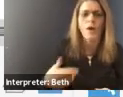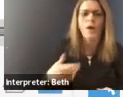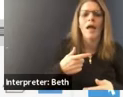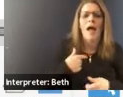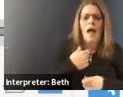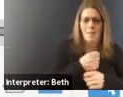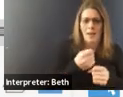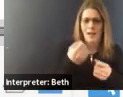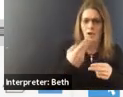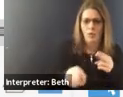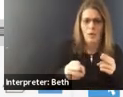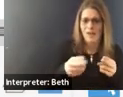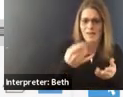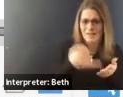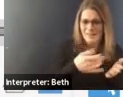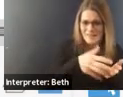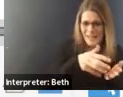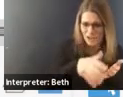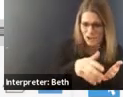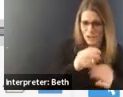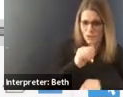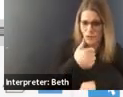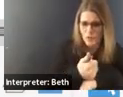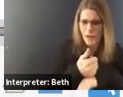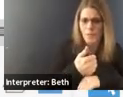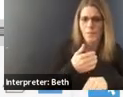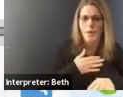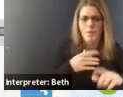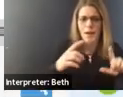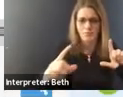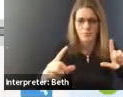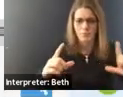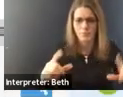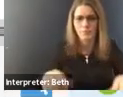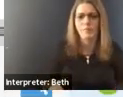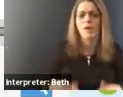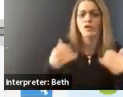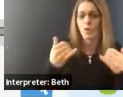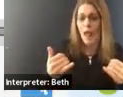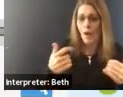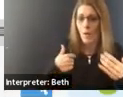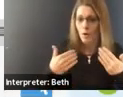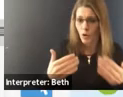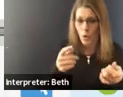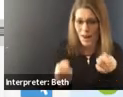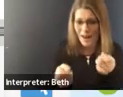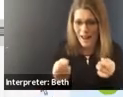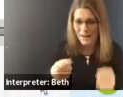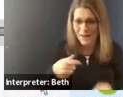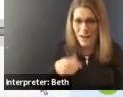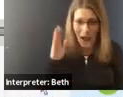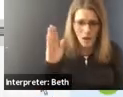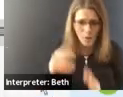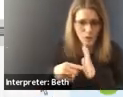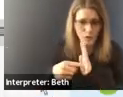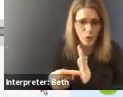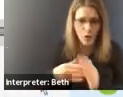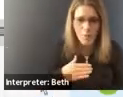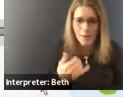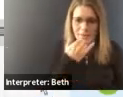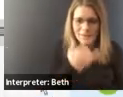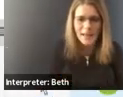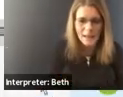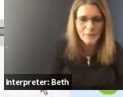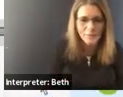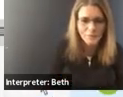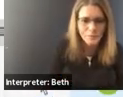and position, right? And let's edit this here. And let's show you my mistake, right? And so